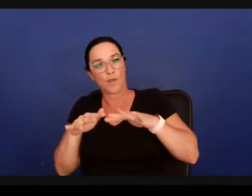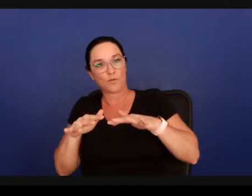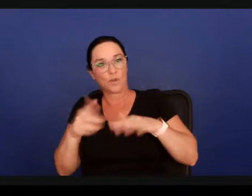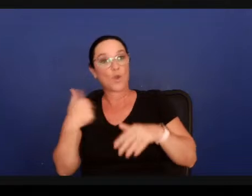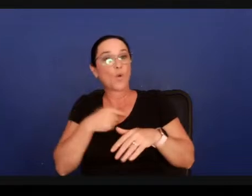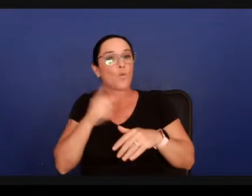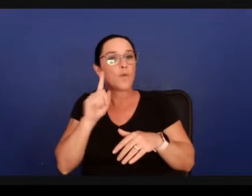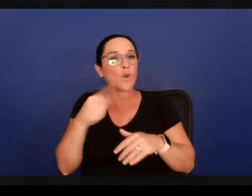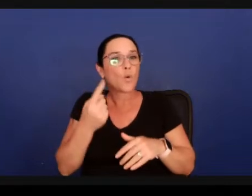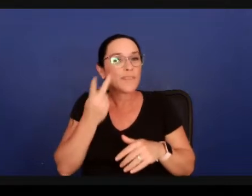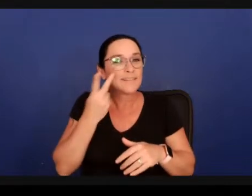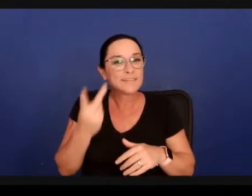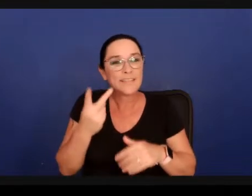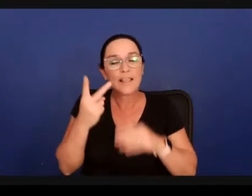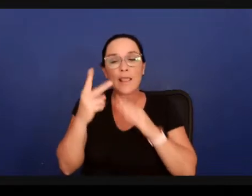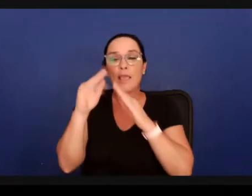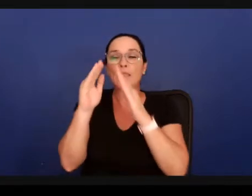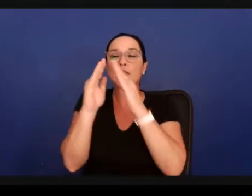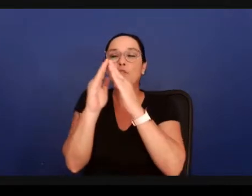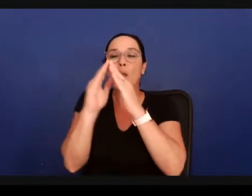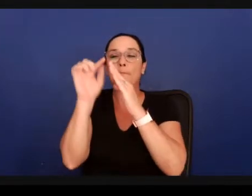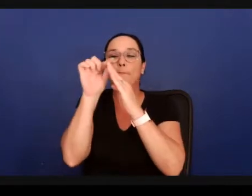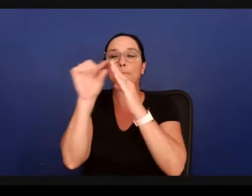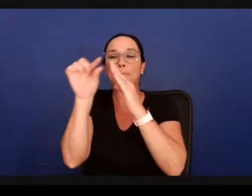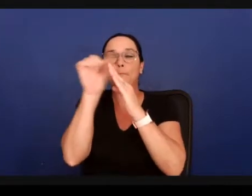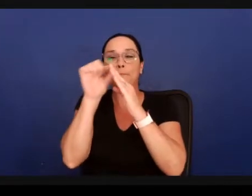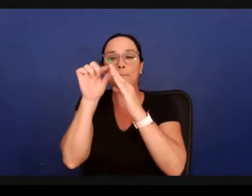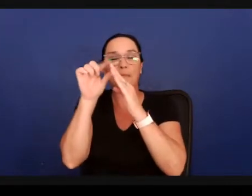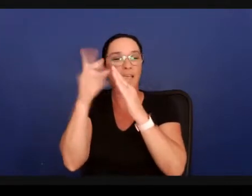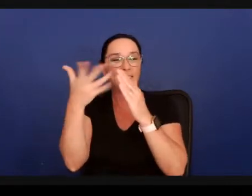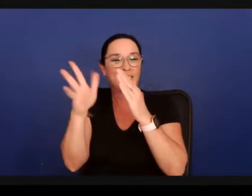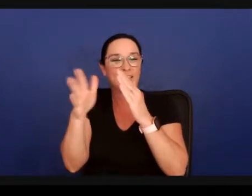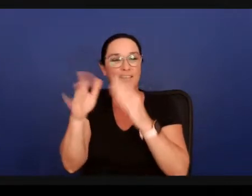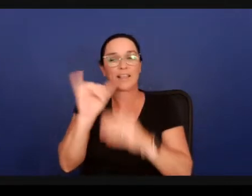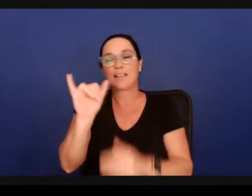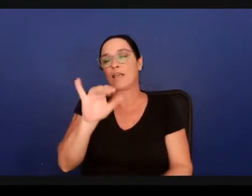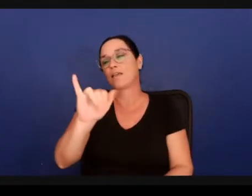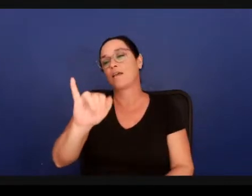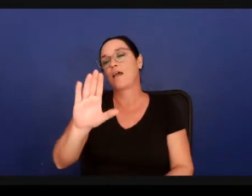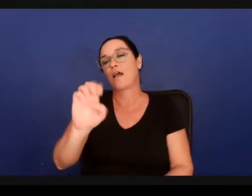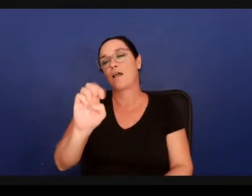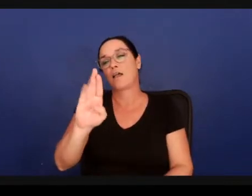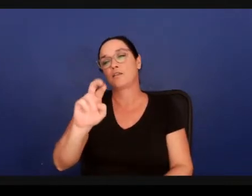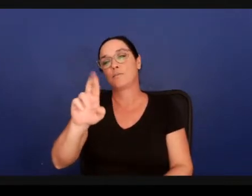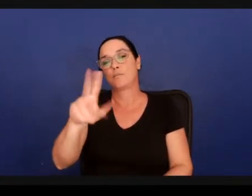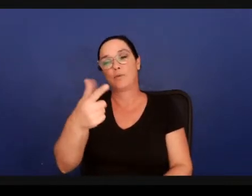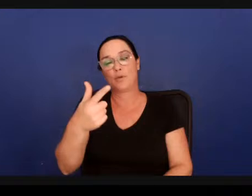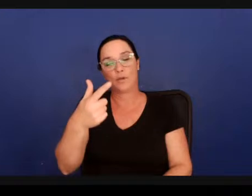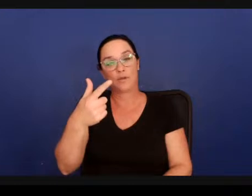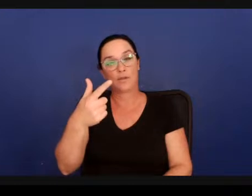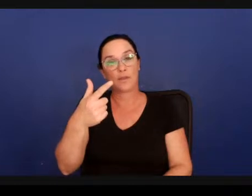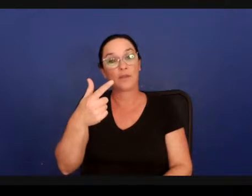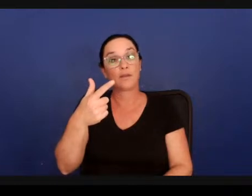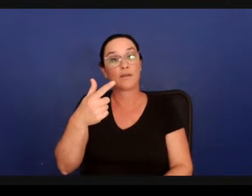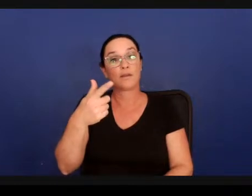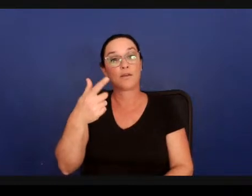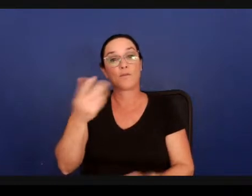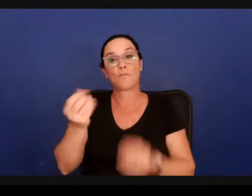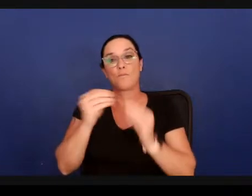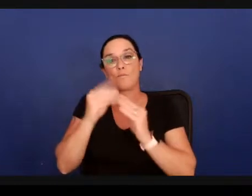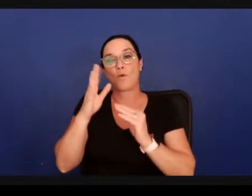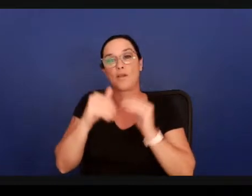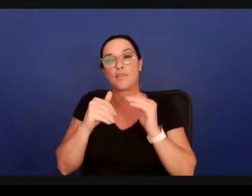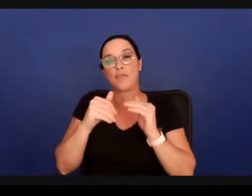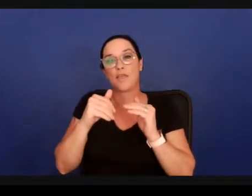it's like the tip of an iceberg almost to me. Not like maybe that dramatic, but more that way than a 50-50 in